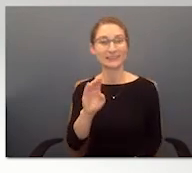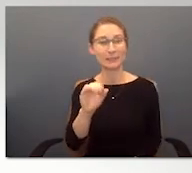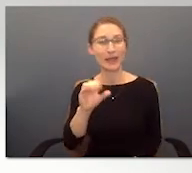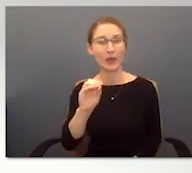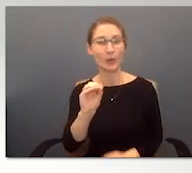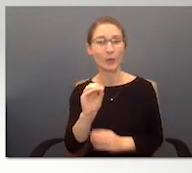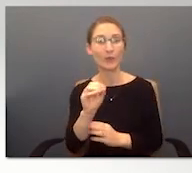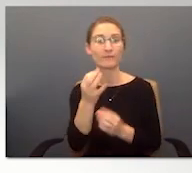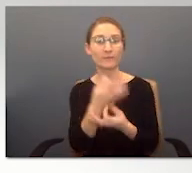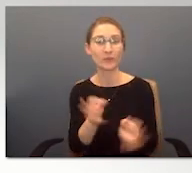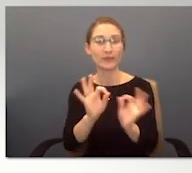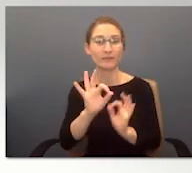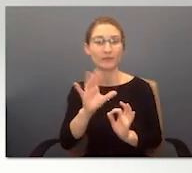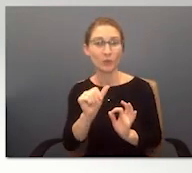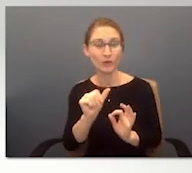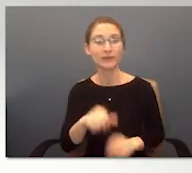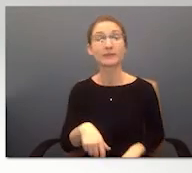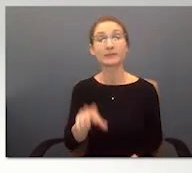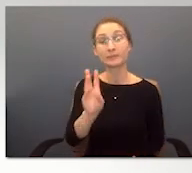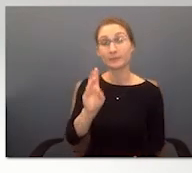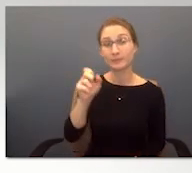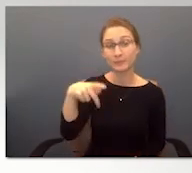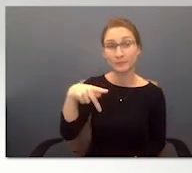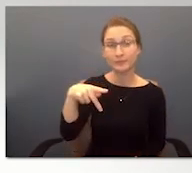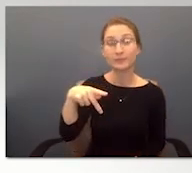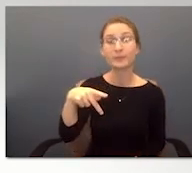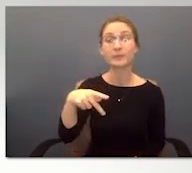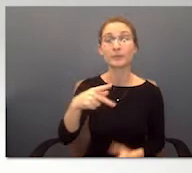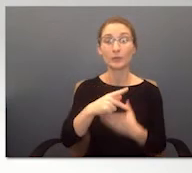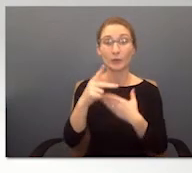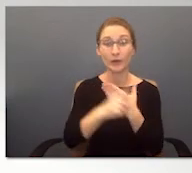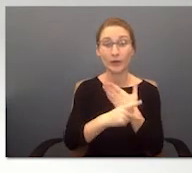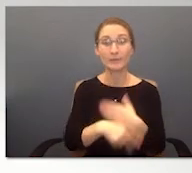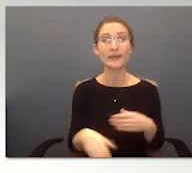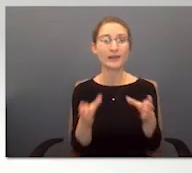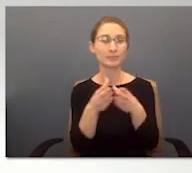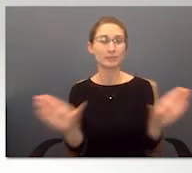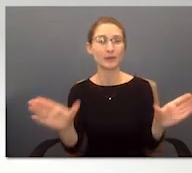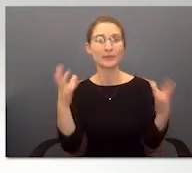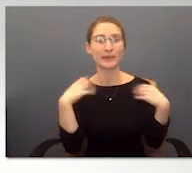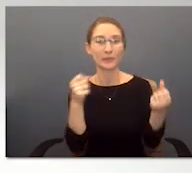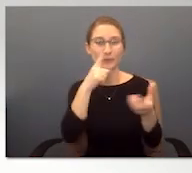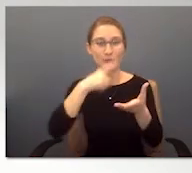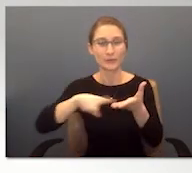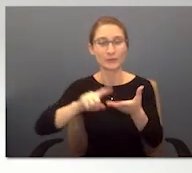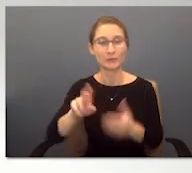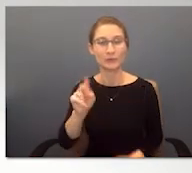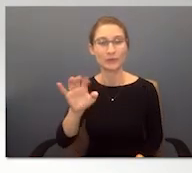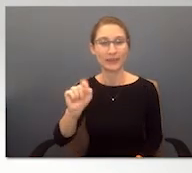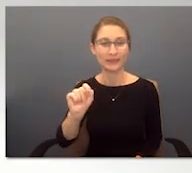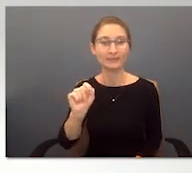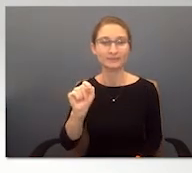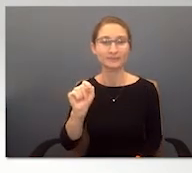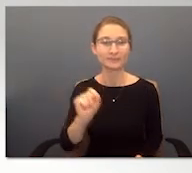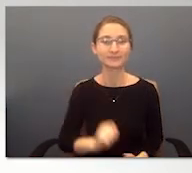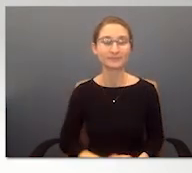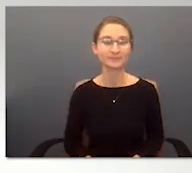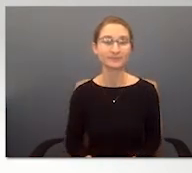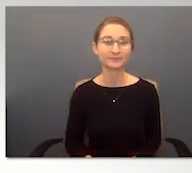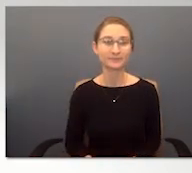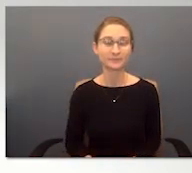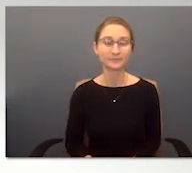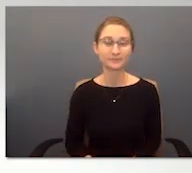sits. WIC program, Women, Infant, and Children, and Public Health Research Unit. In the Bureau of Family Health Services, this is where